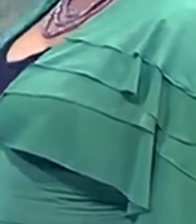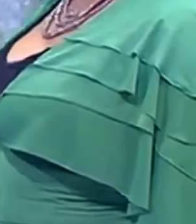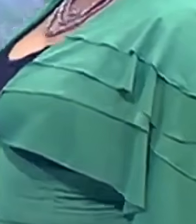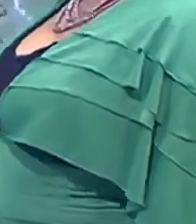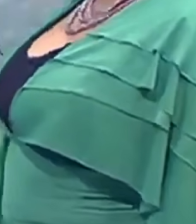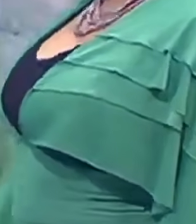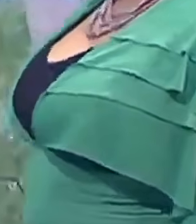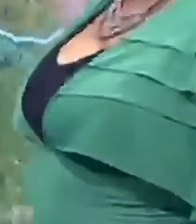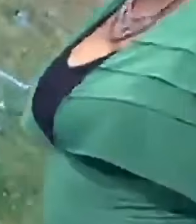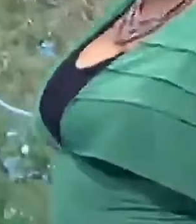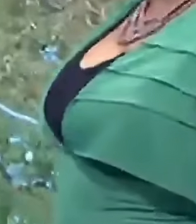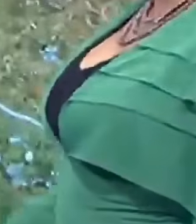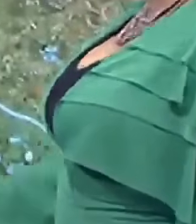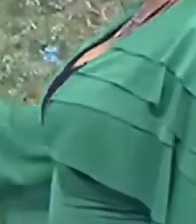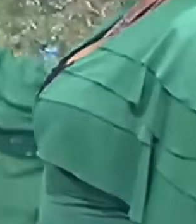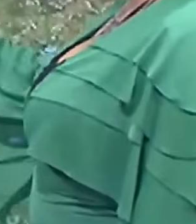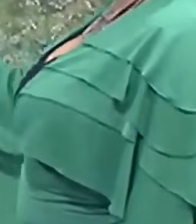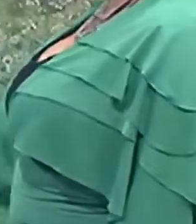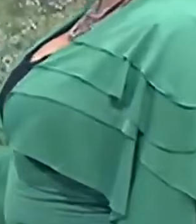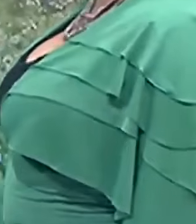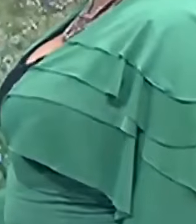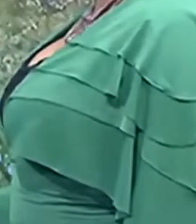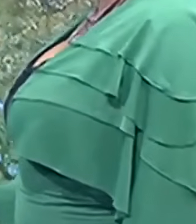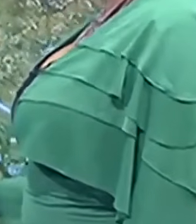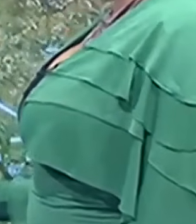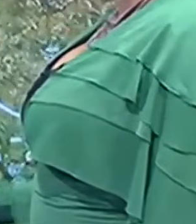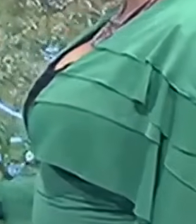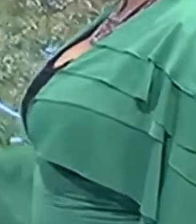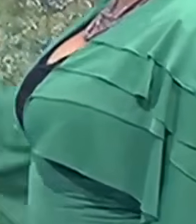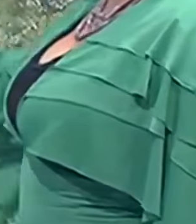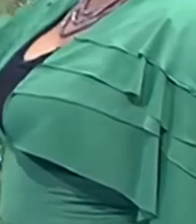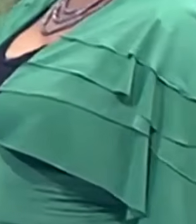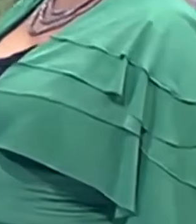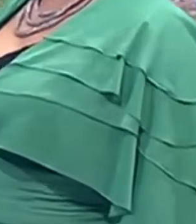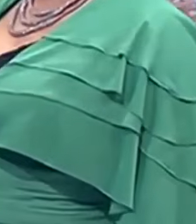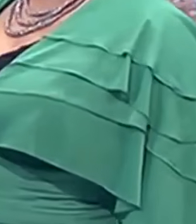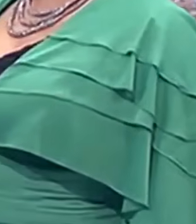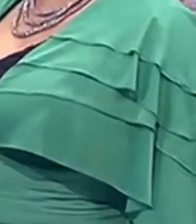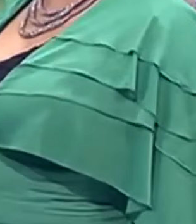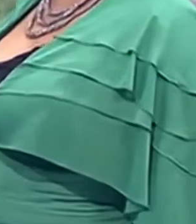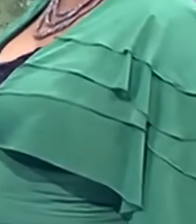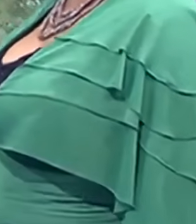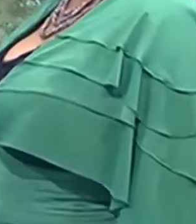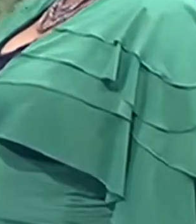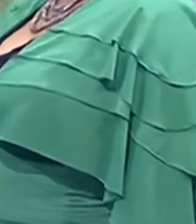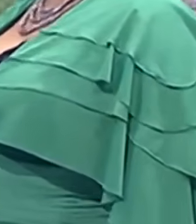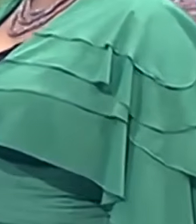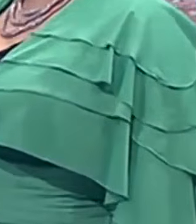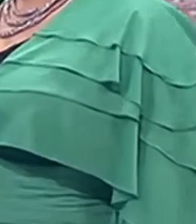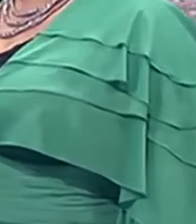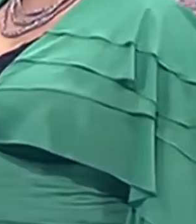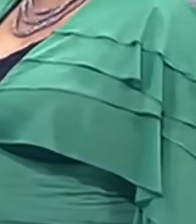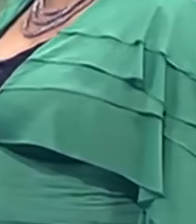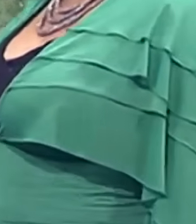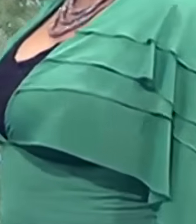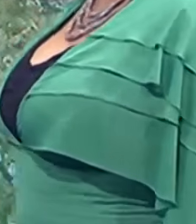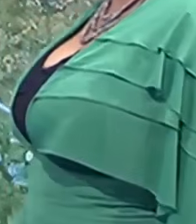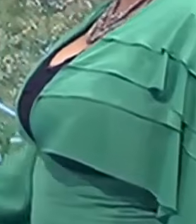go la go sasa go provinceng ya rena ya Gauteng re lebelela jwale dipula dintši di le gona jwale re lebelela Pretoria ke tša 25 Johannesburg